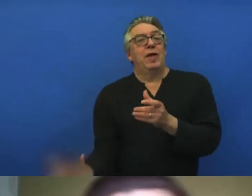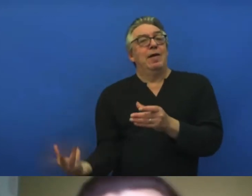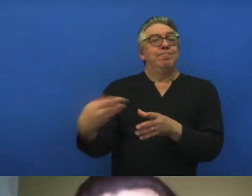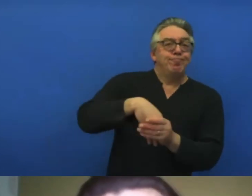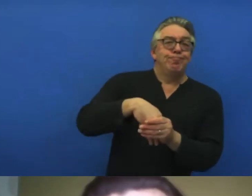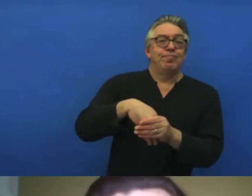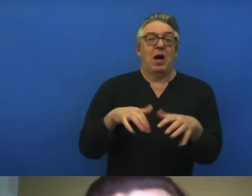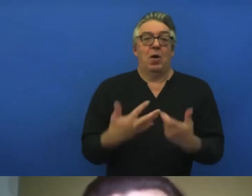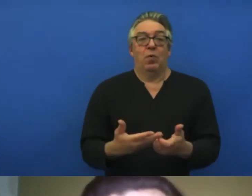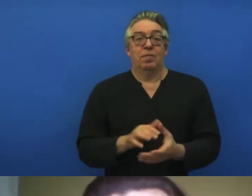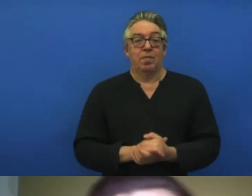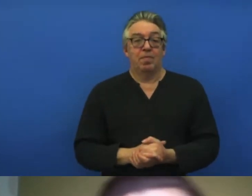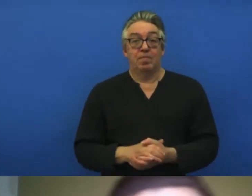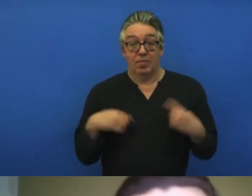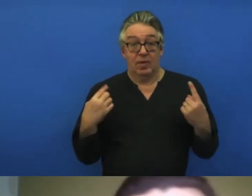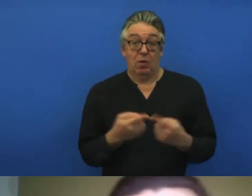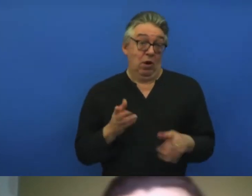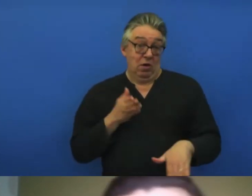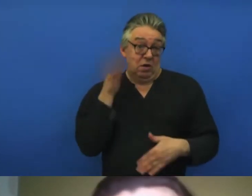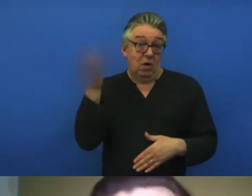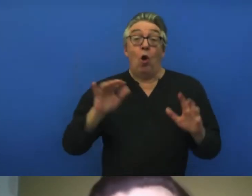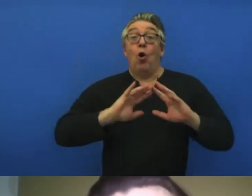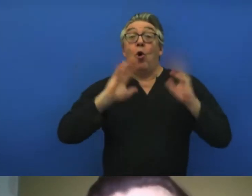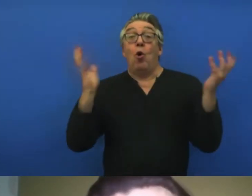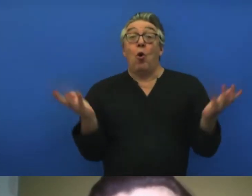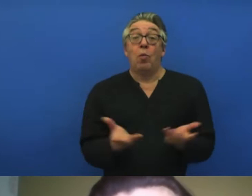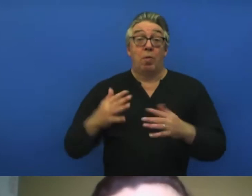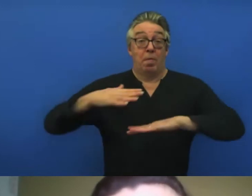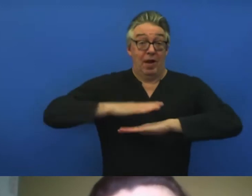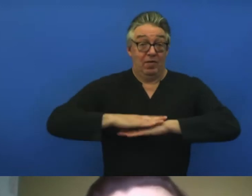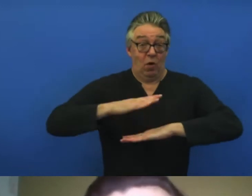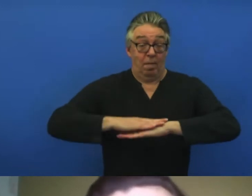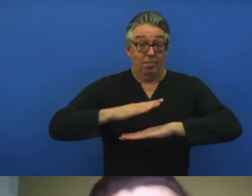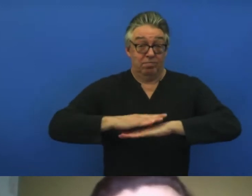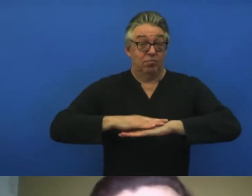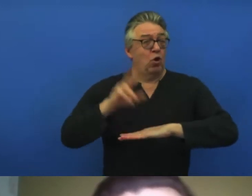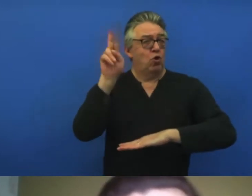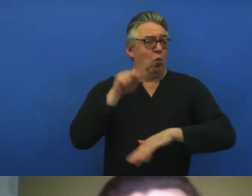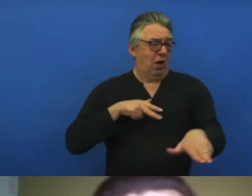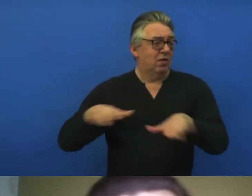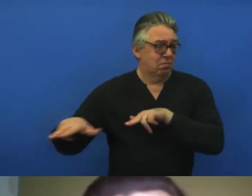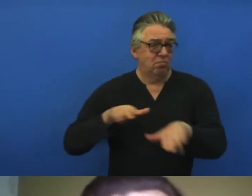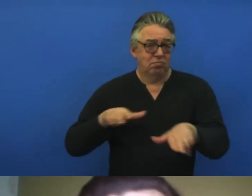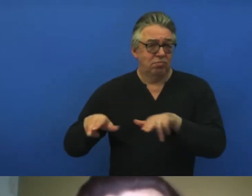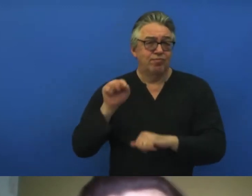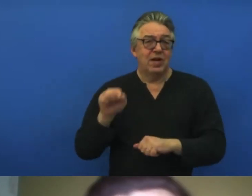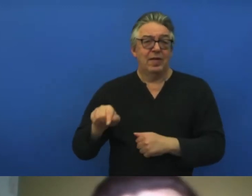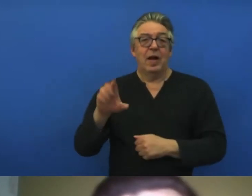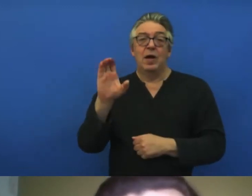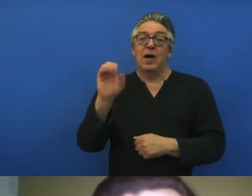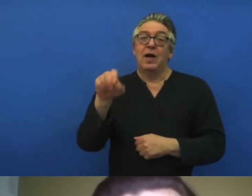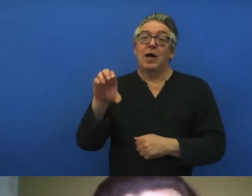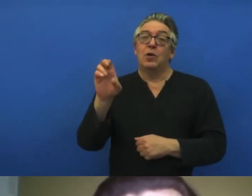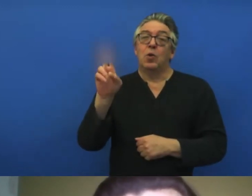the global platform on disaster risk reduction conducted by the UN at Cancun, Mexico.